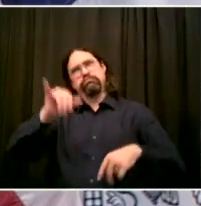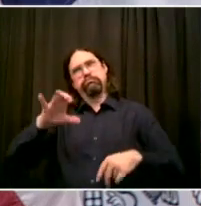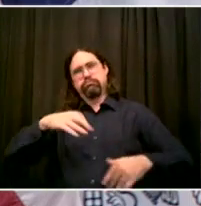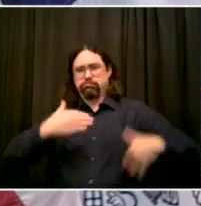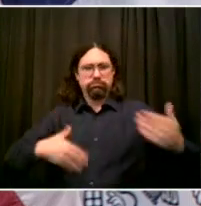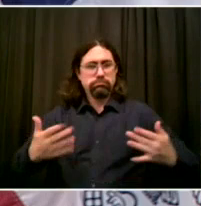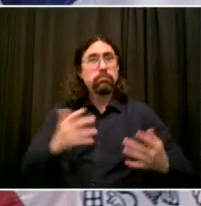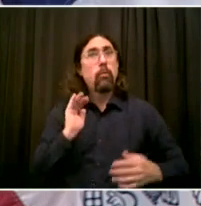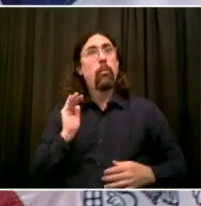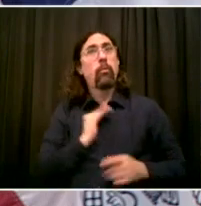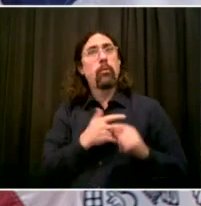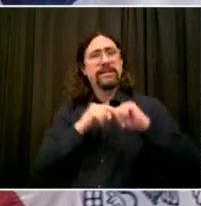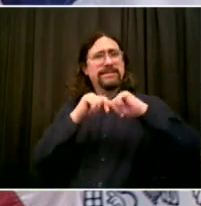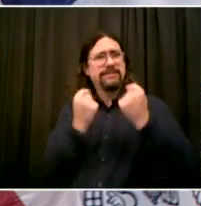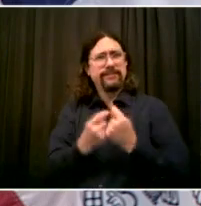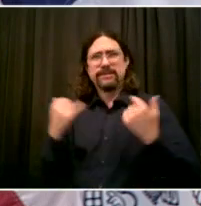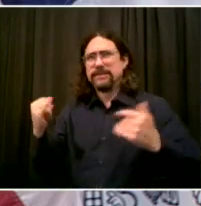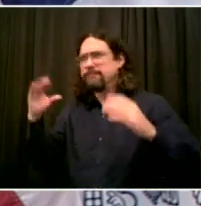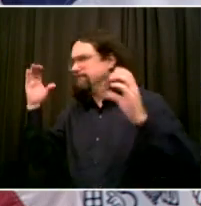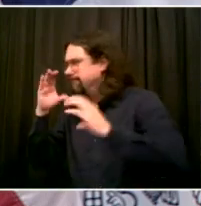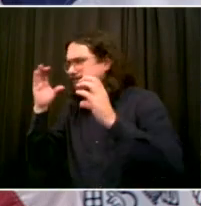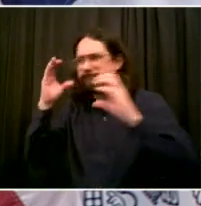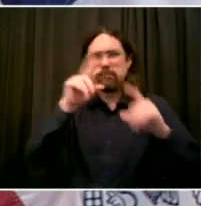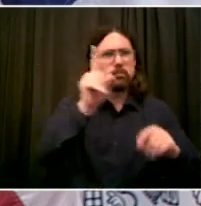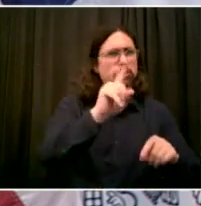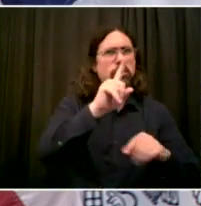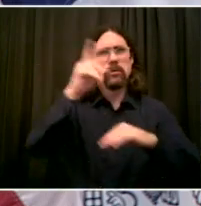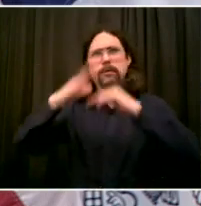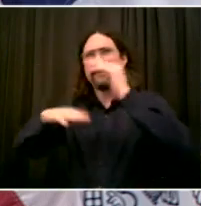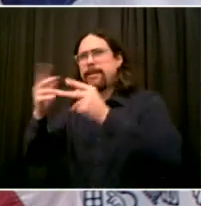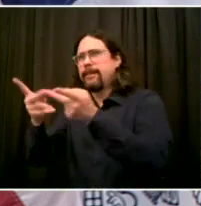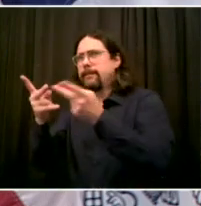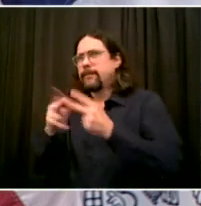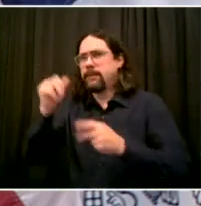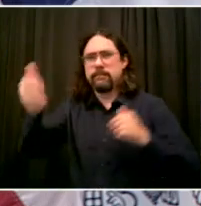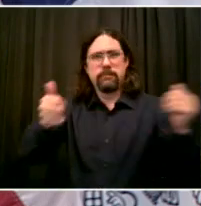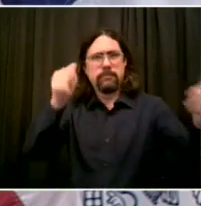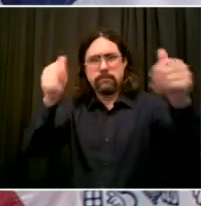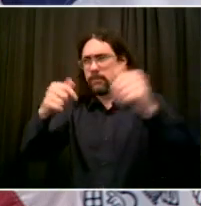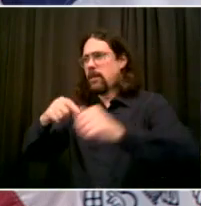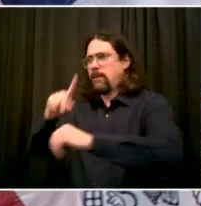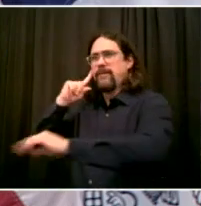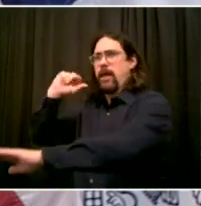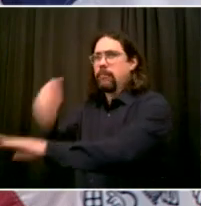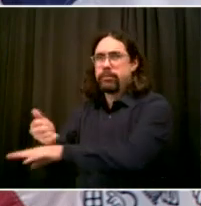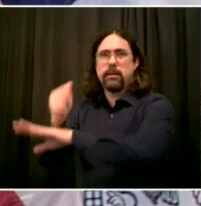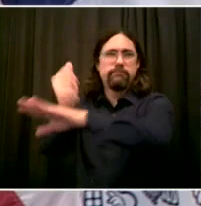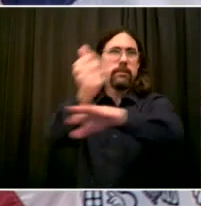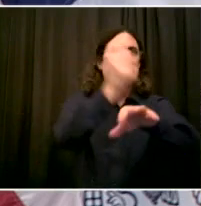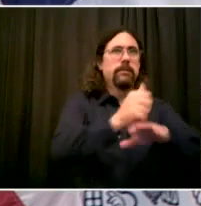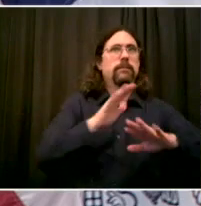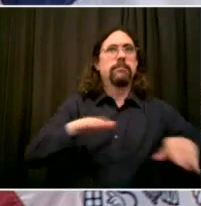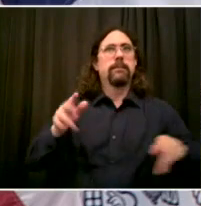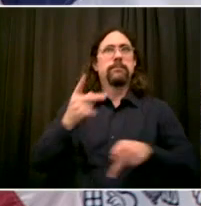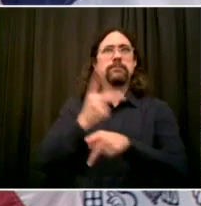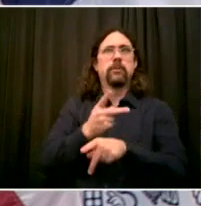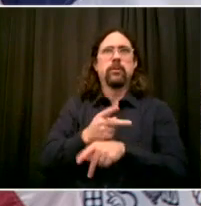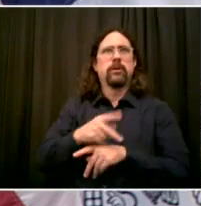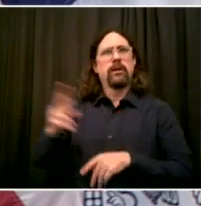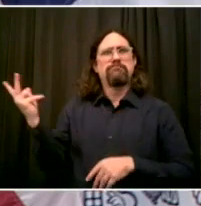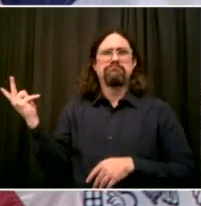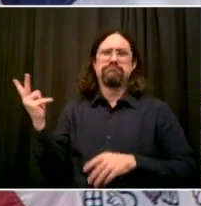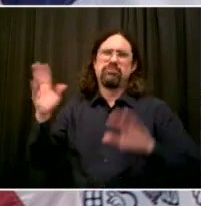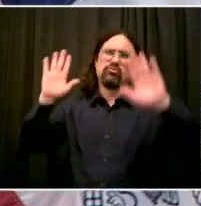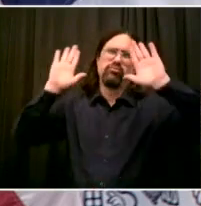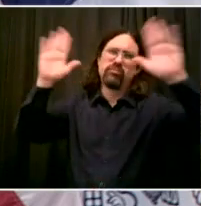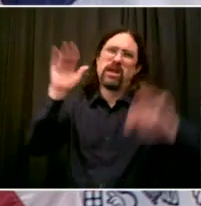there is a barrier, just the ability to get things done. This is a classic New York City attitude. We will make things happen no matter what. So we're telling